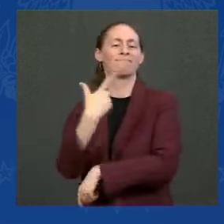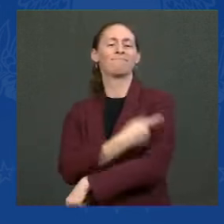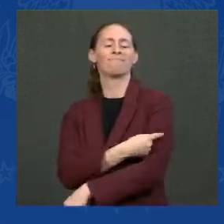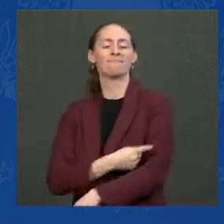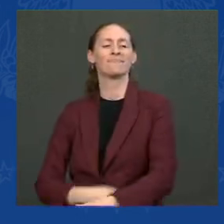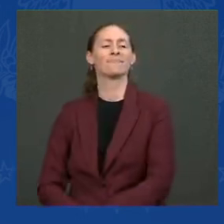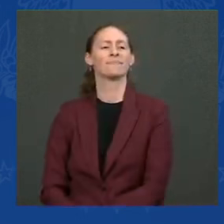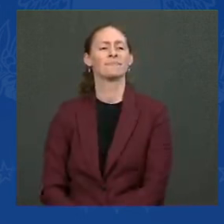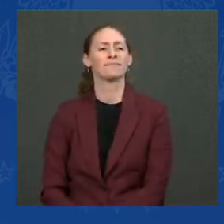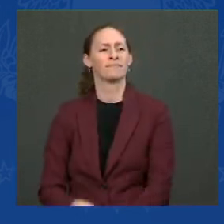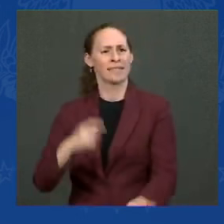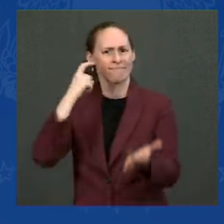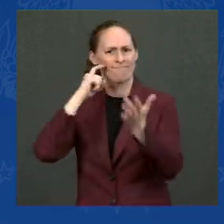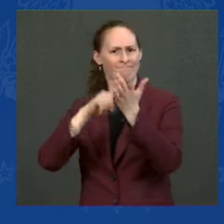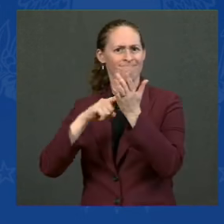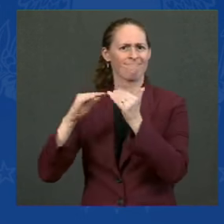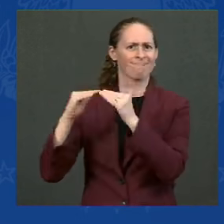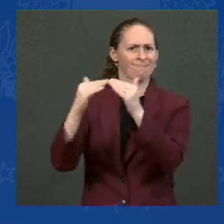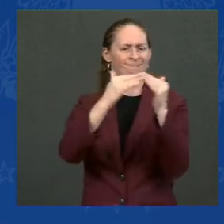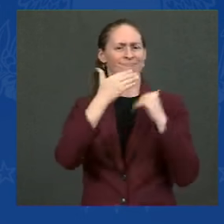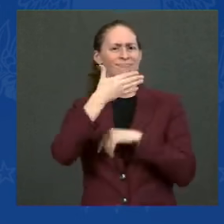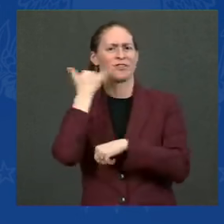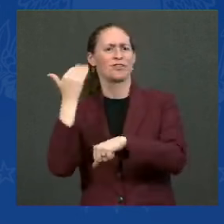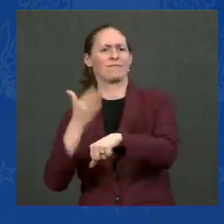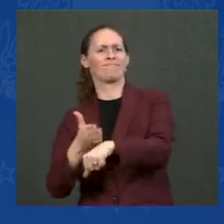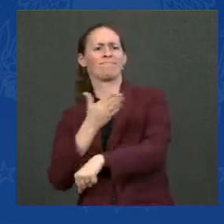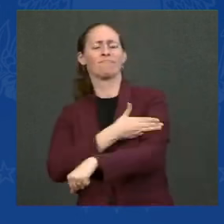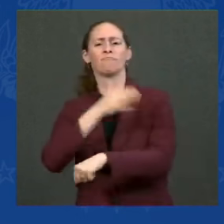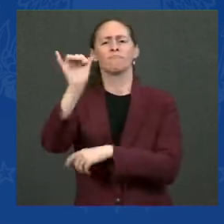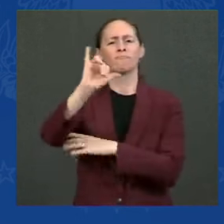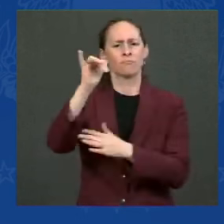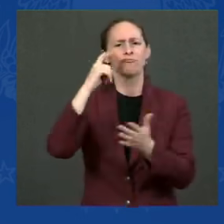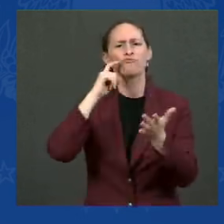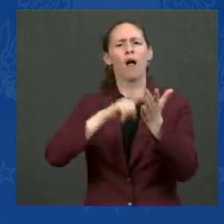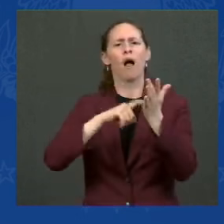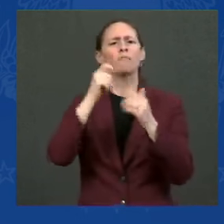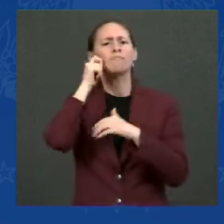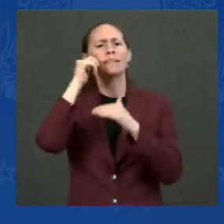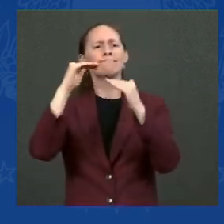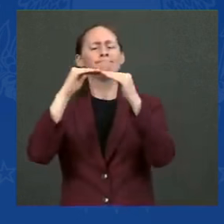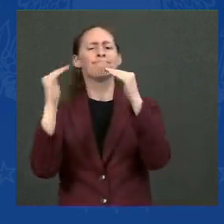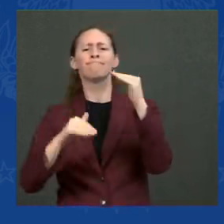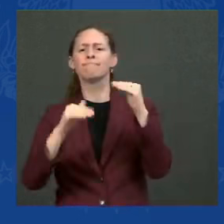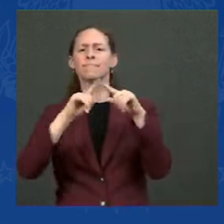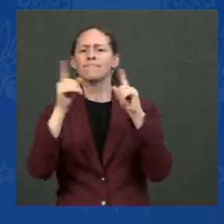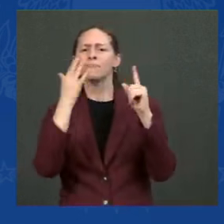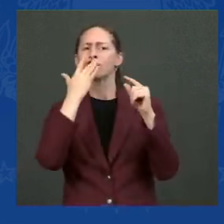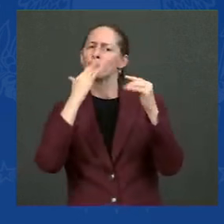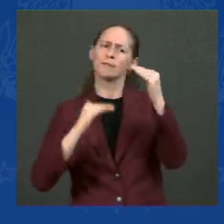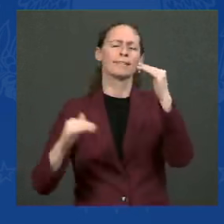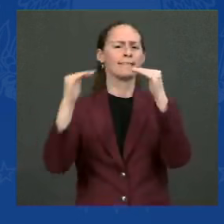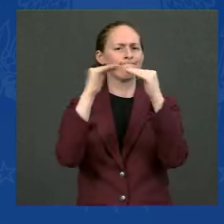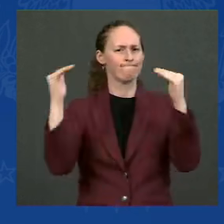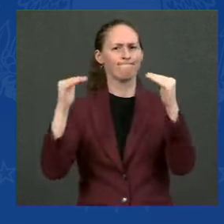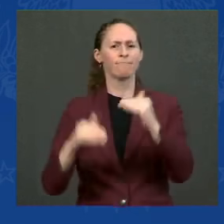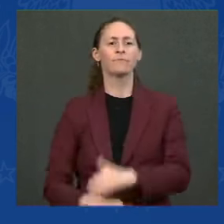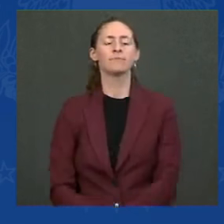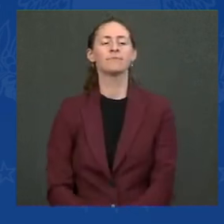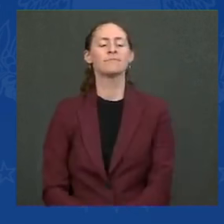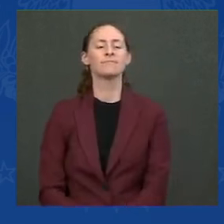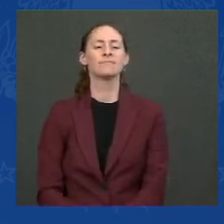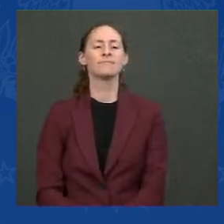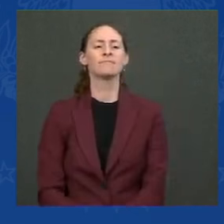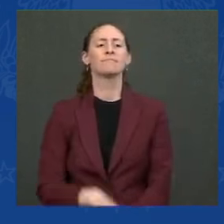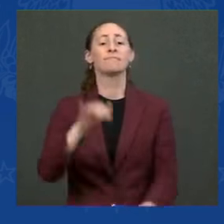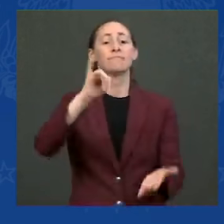in closing the racial gaps in race as well as ethnic vaccination rates. Recent data shows Latino